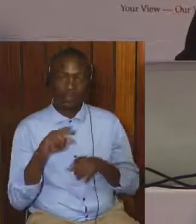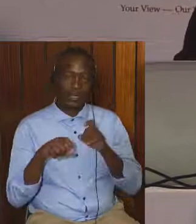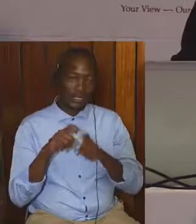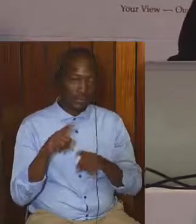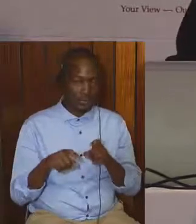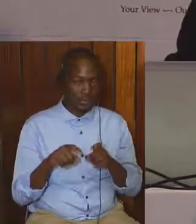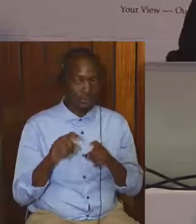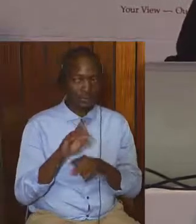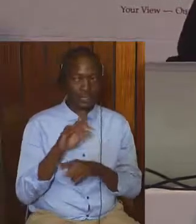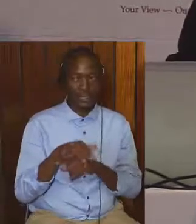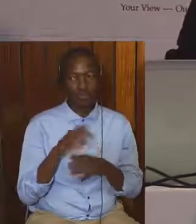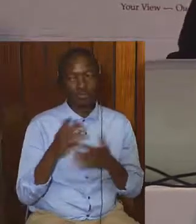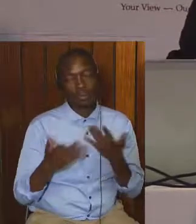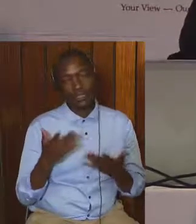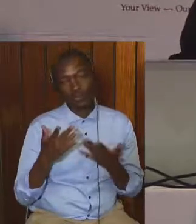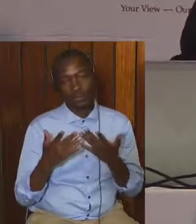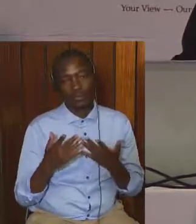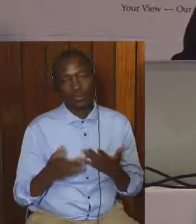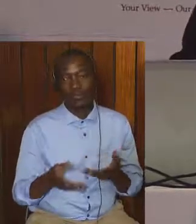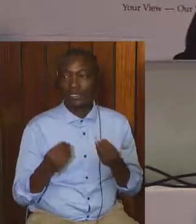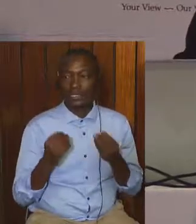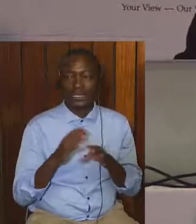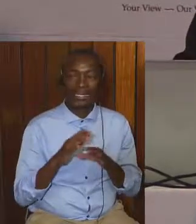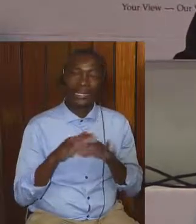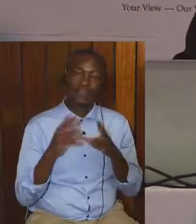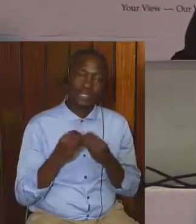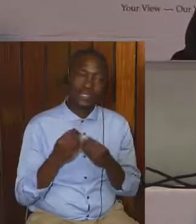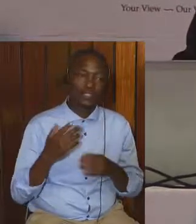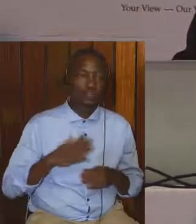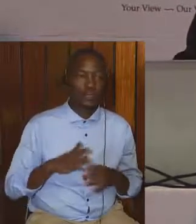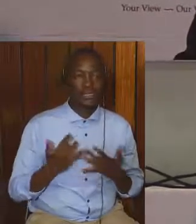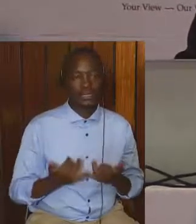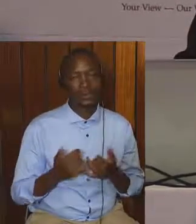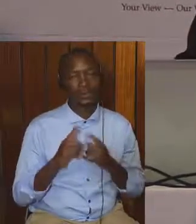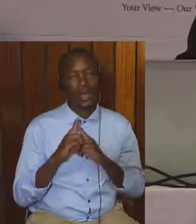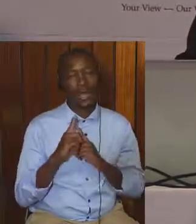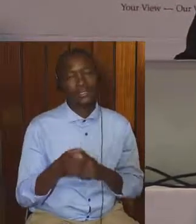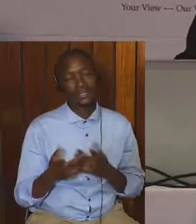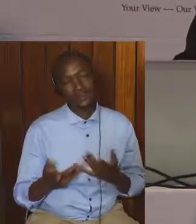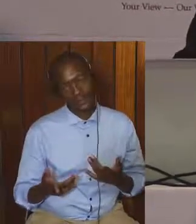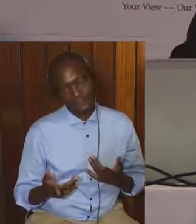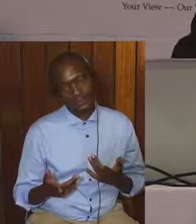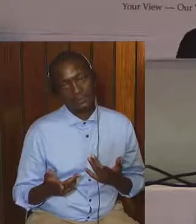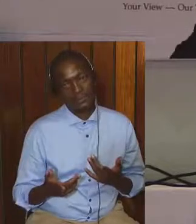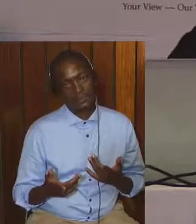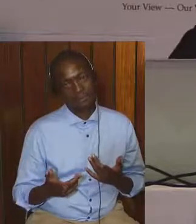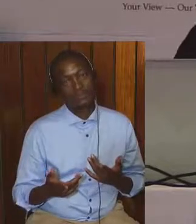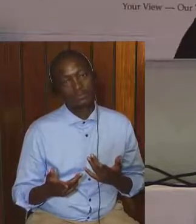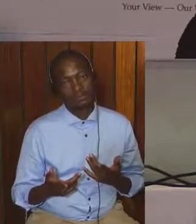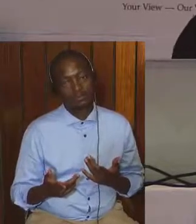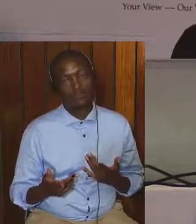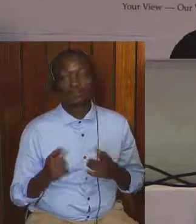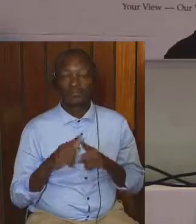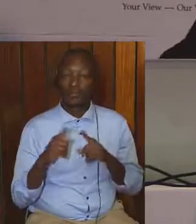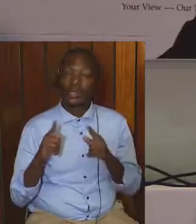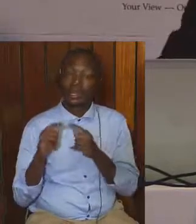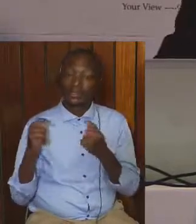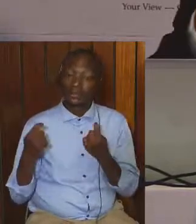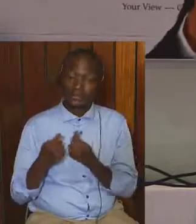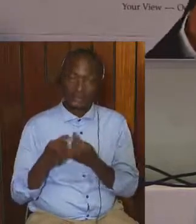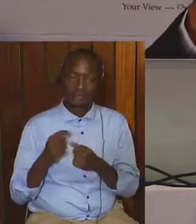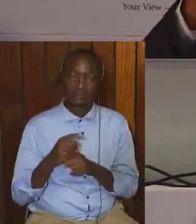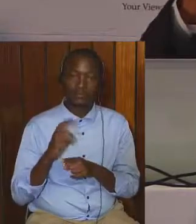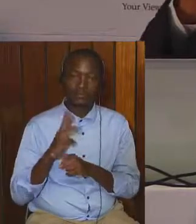questions, you might not be able to get everything you want now, the answers, should I say. So the team